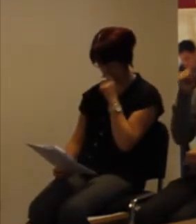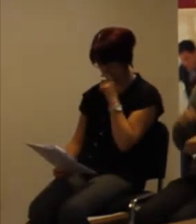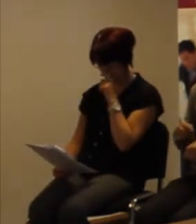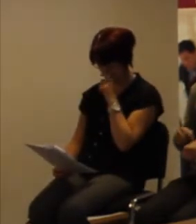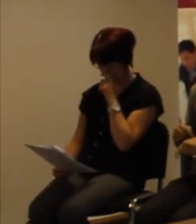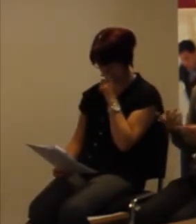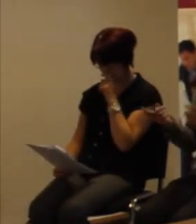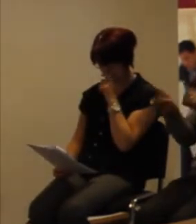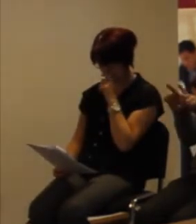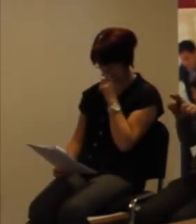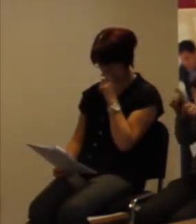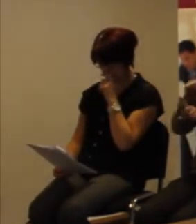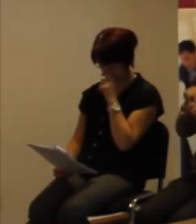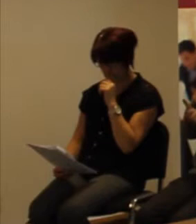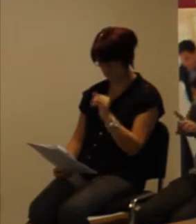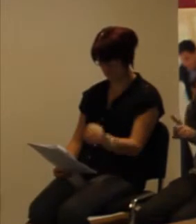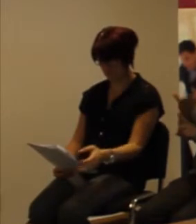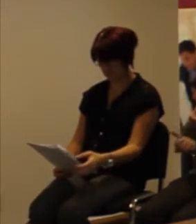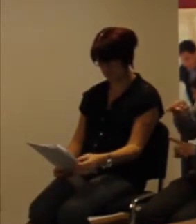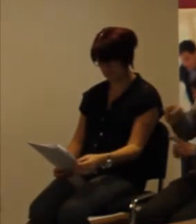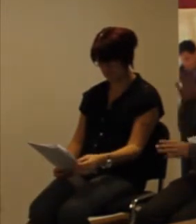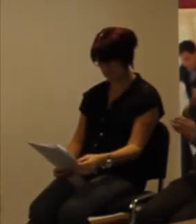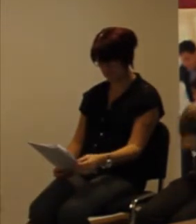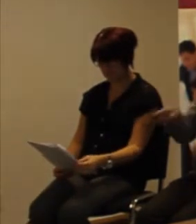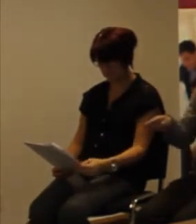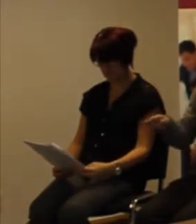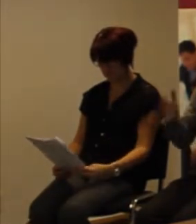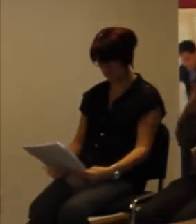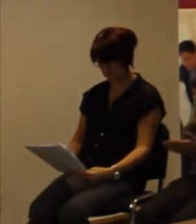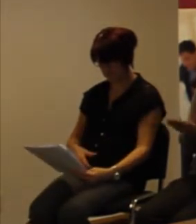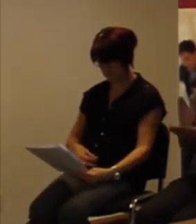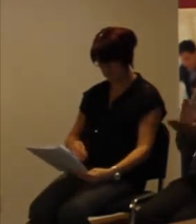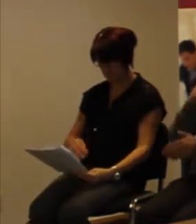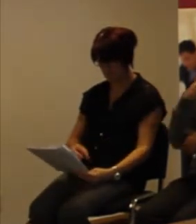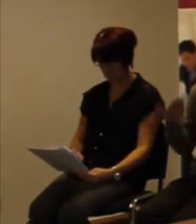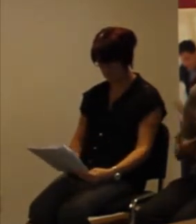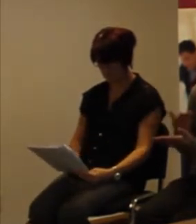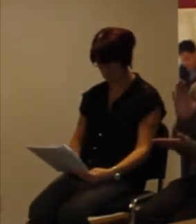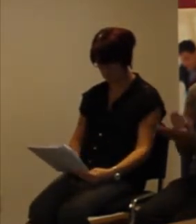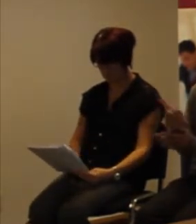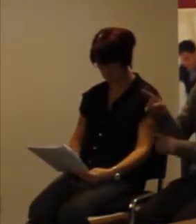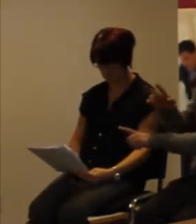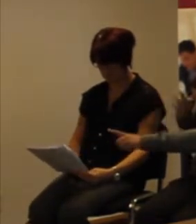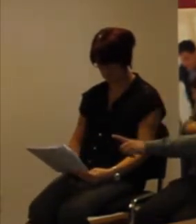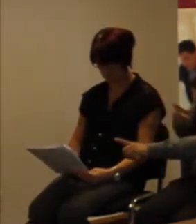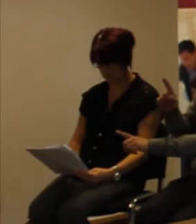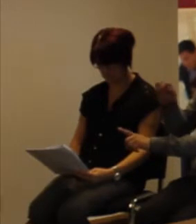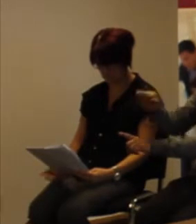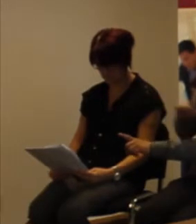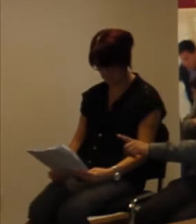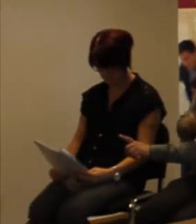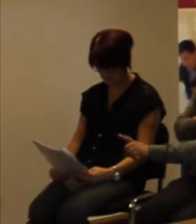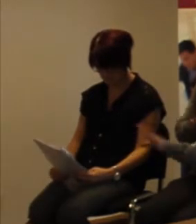role the scribe will undertake, and that should be clear to the learner. And there should be